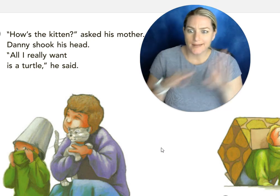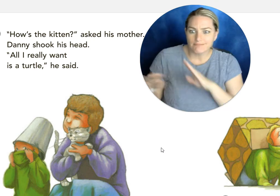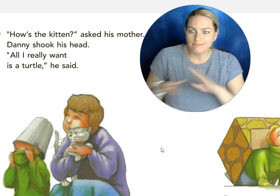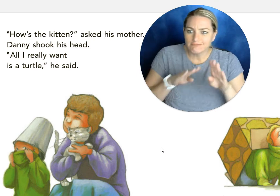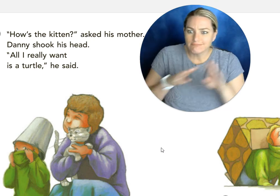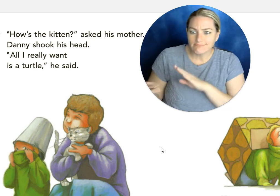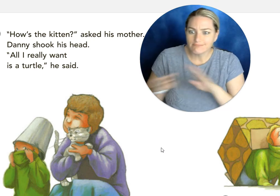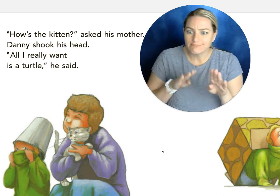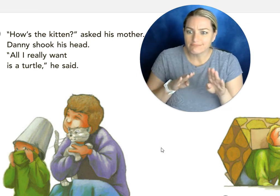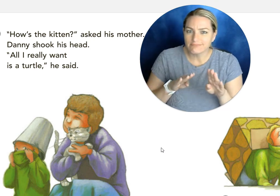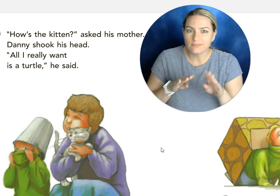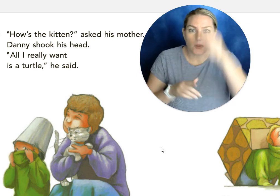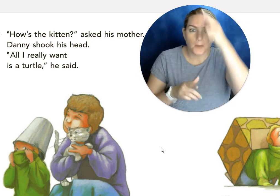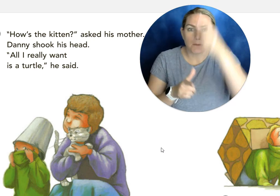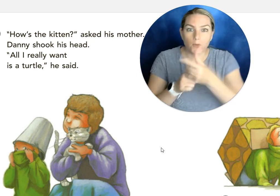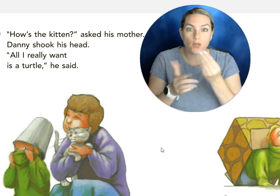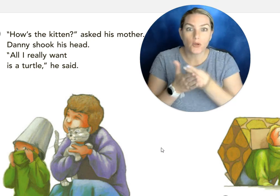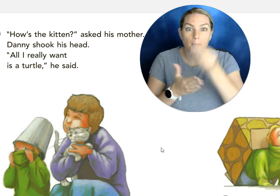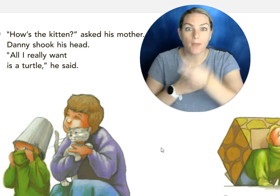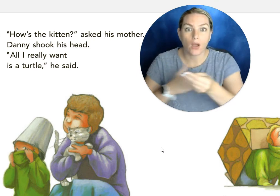went out and got Danny a...